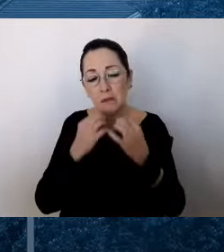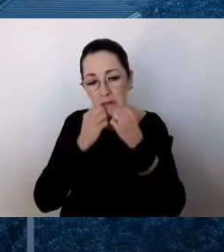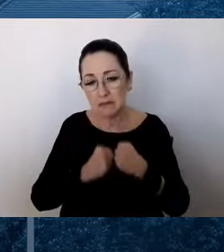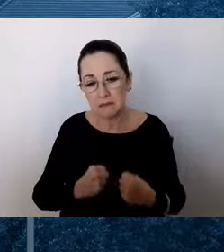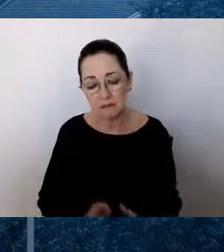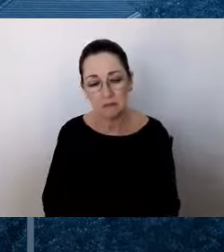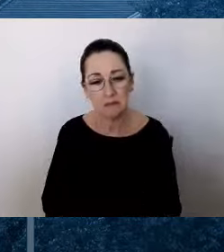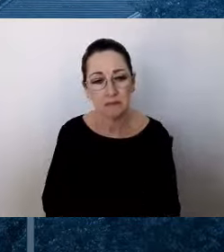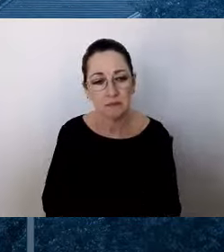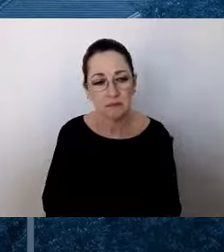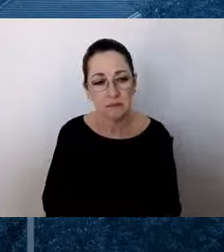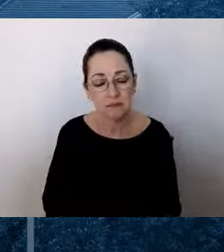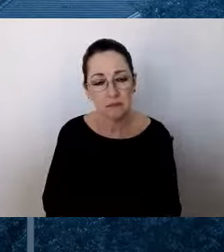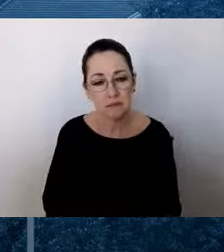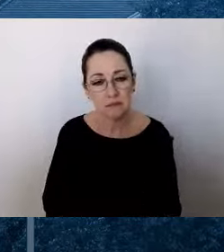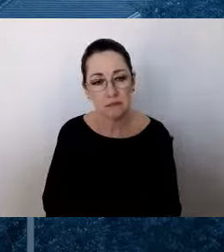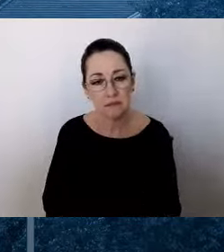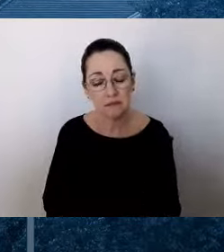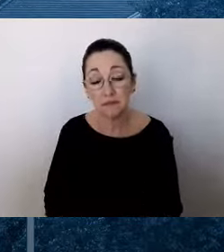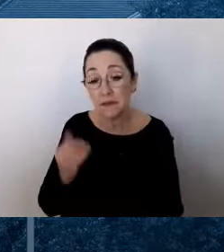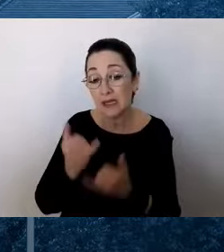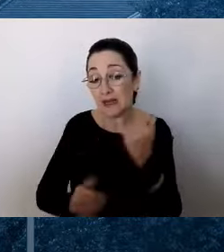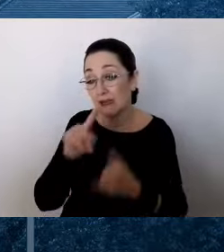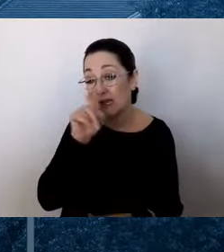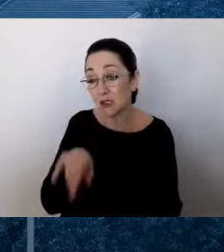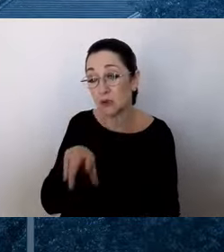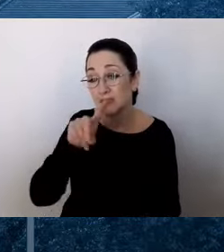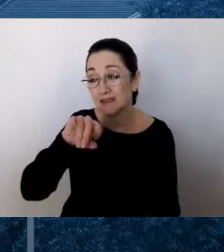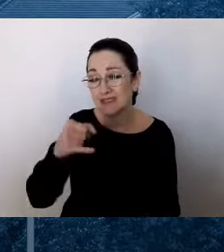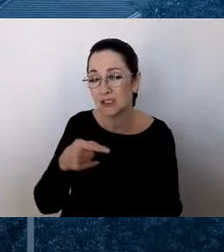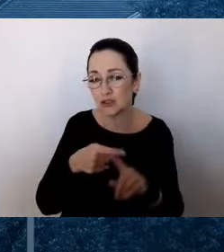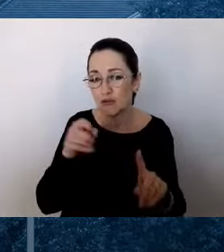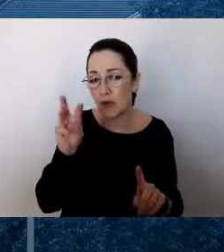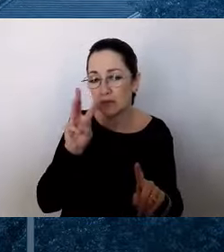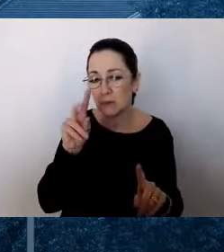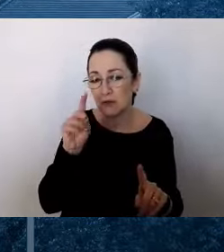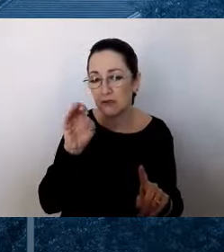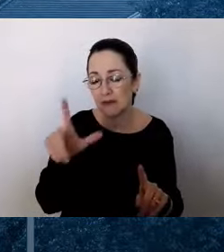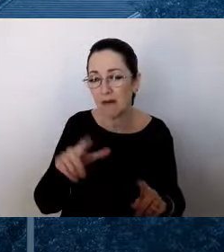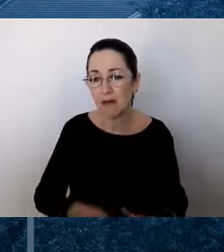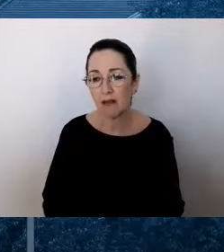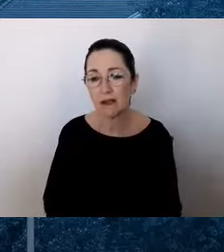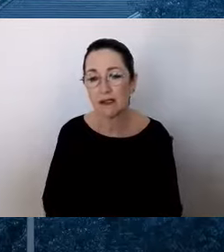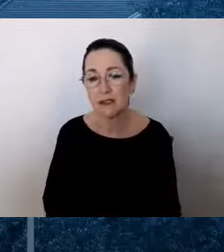Our last question comes from DJ from WDEL.